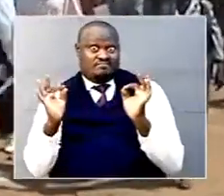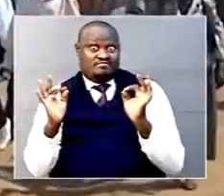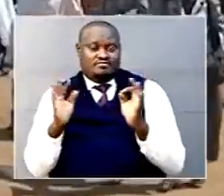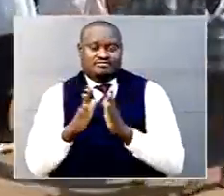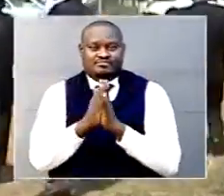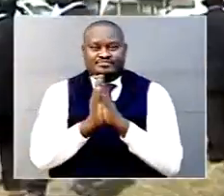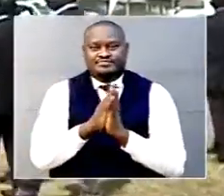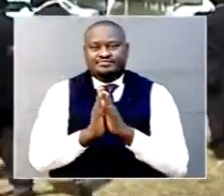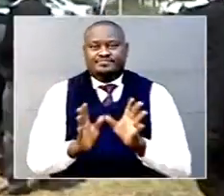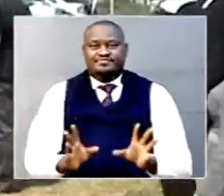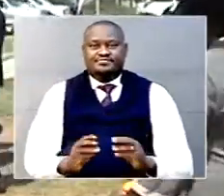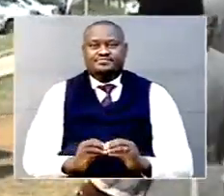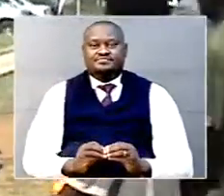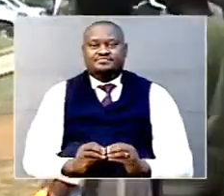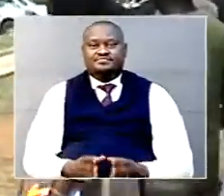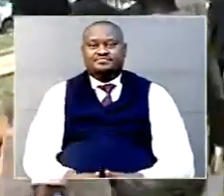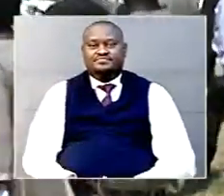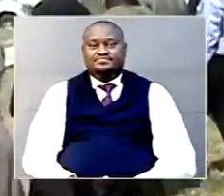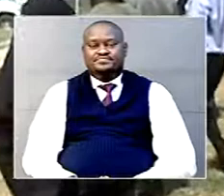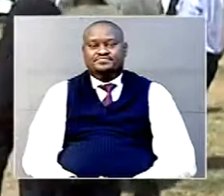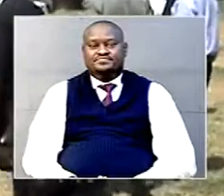Garandi, UBC News.